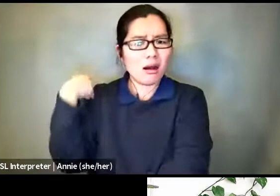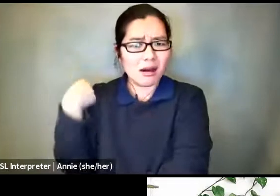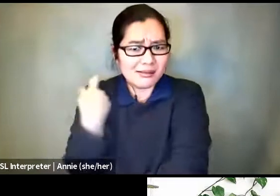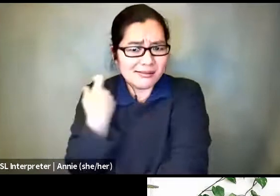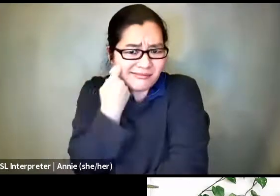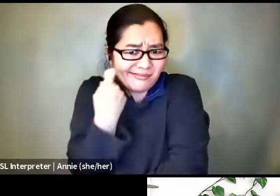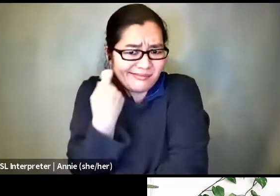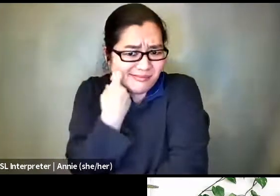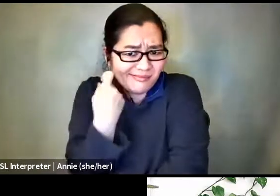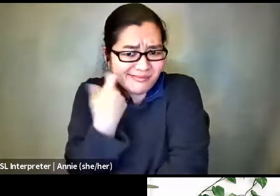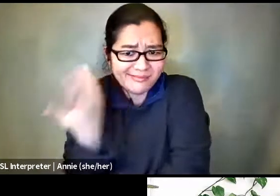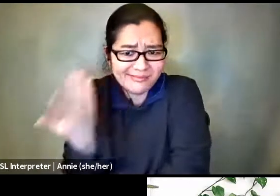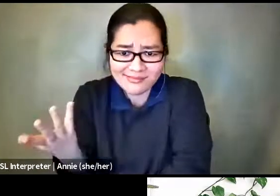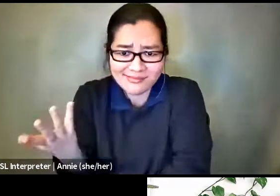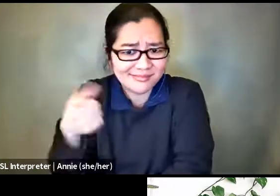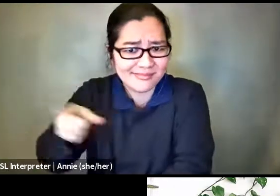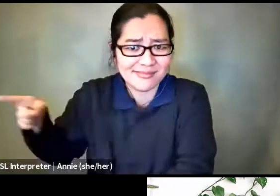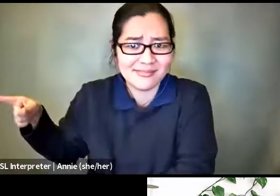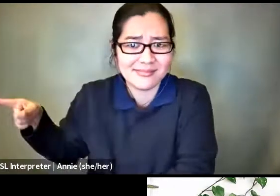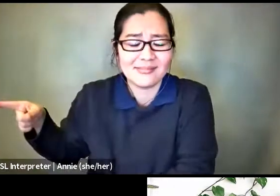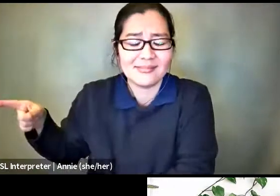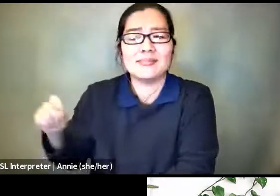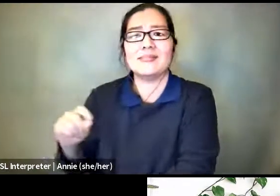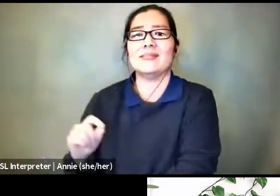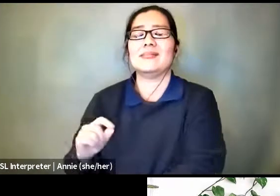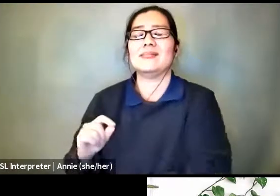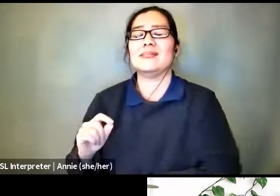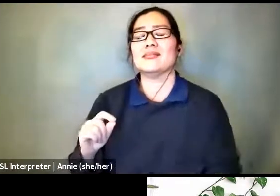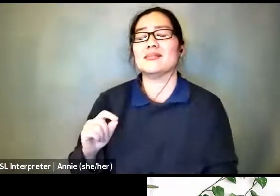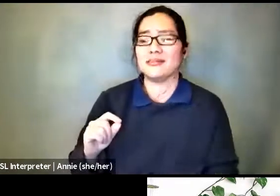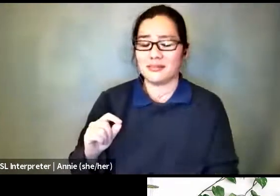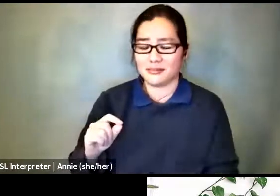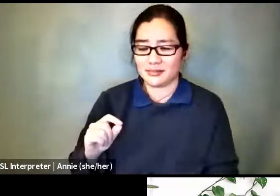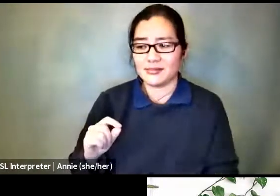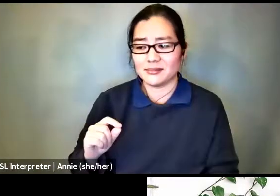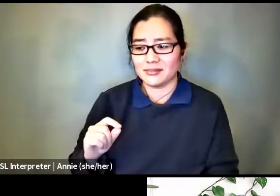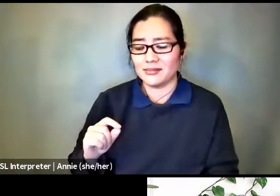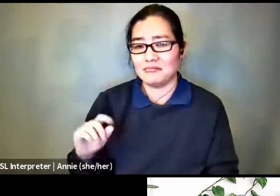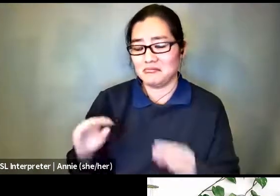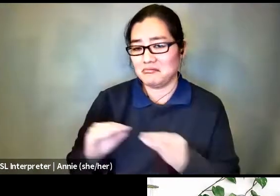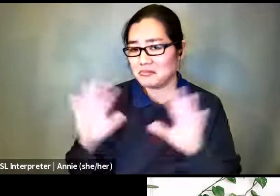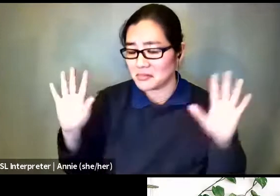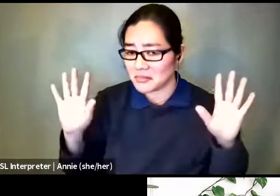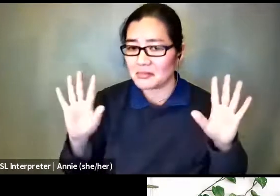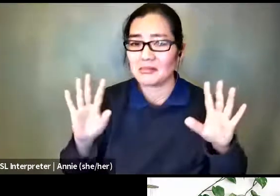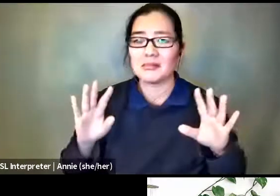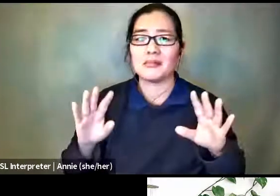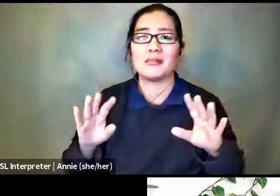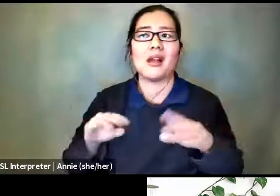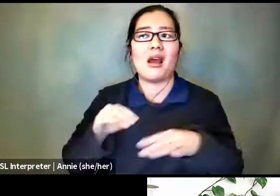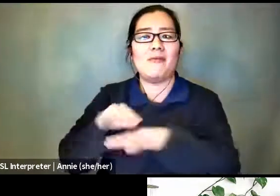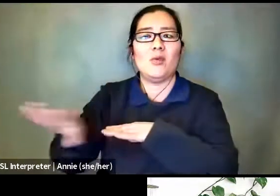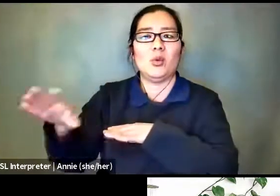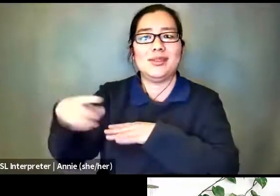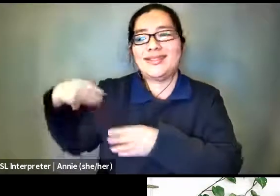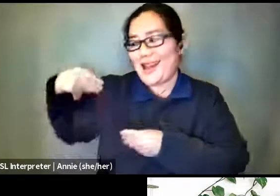history. and obviously that affects intergenerationally,